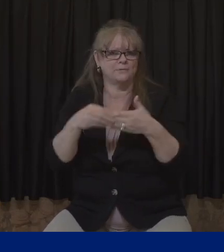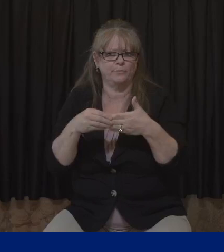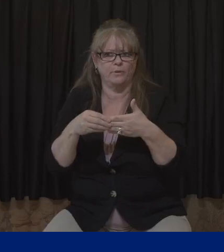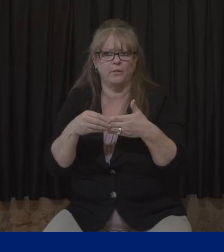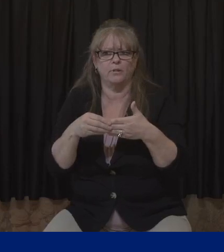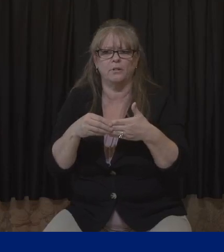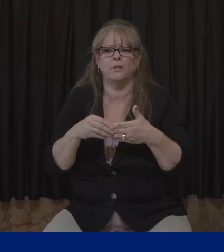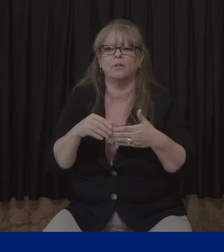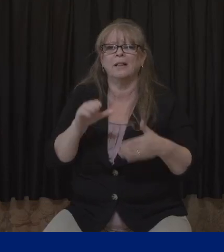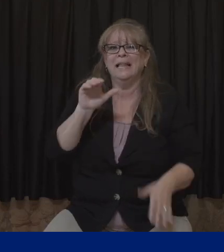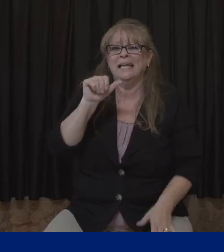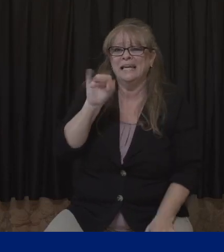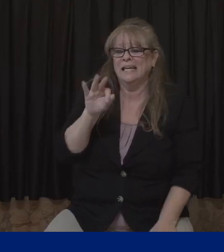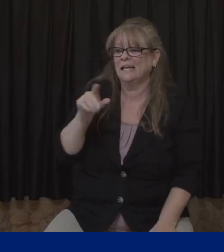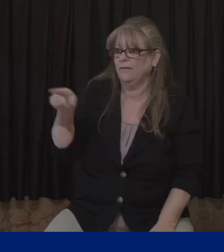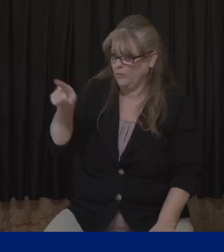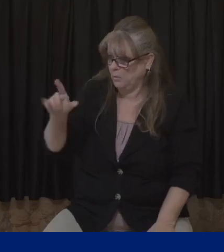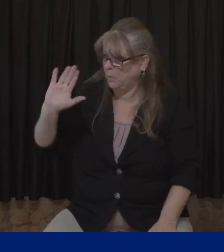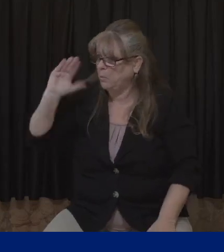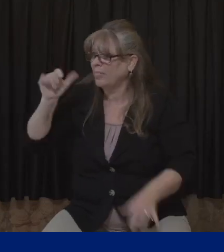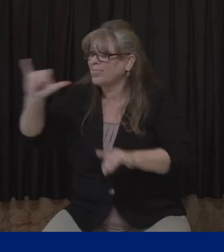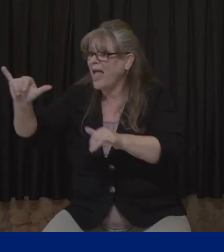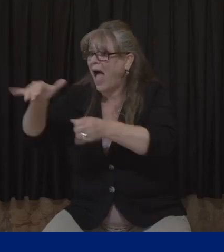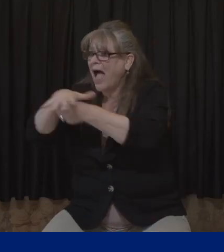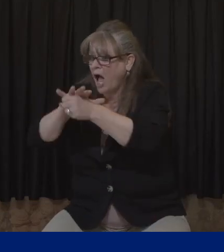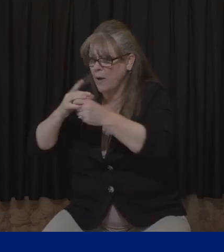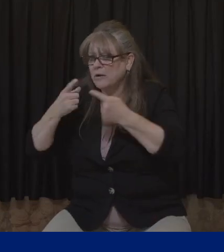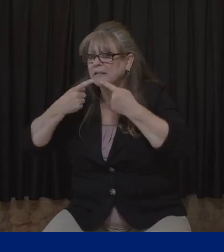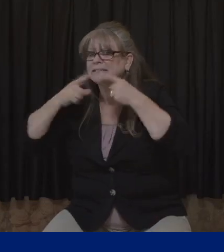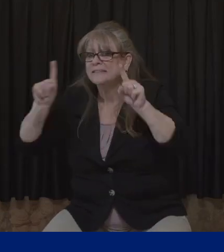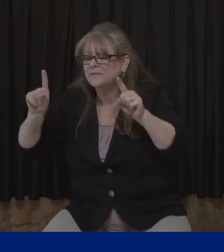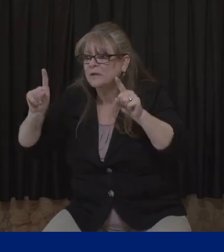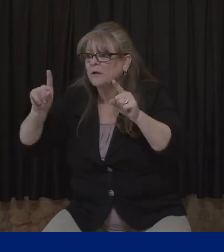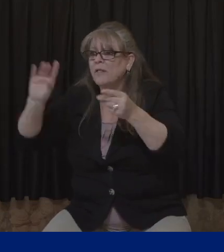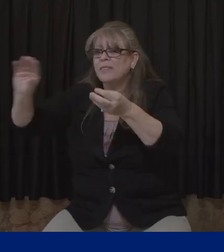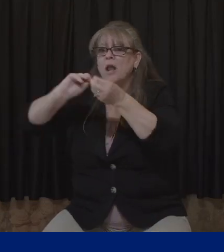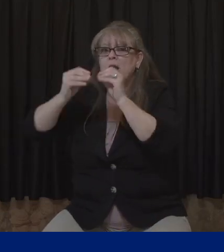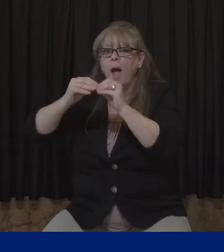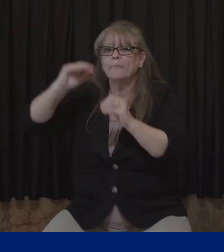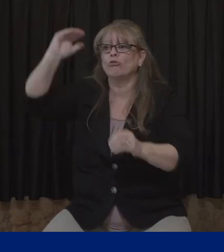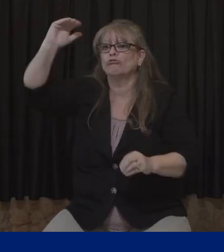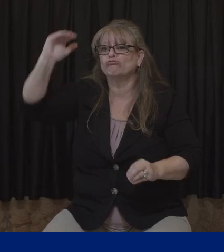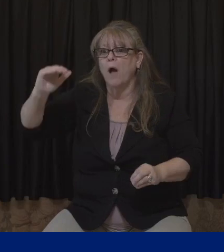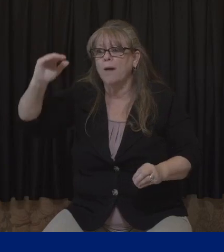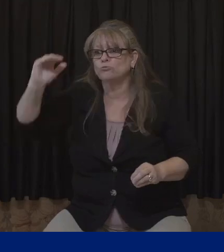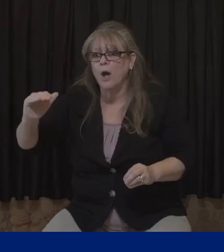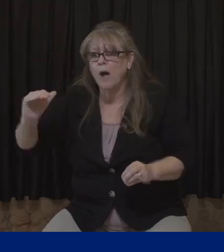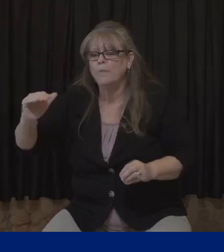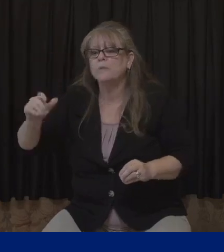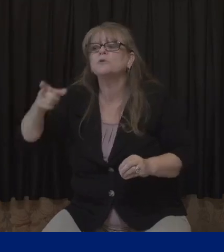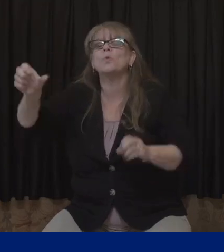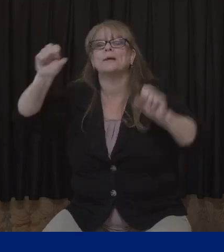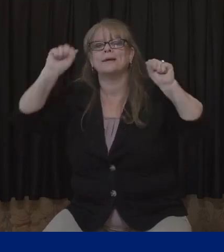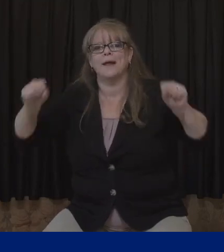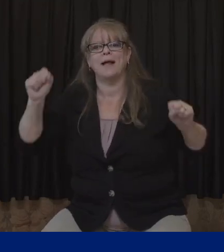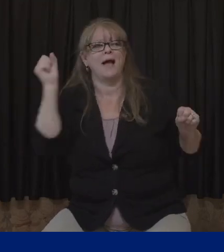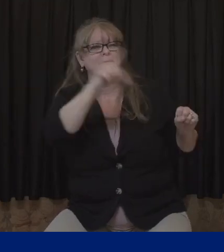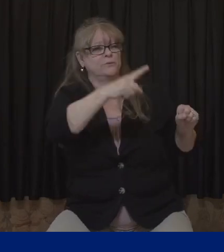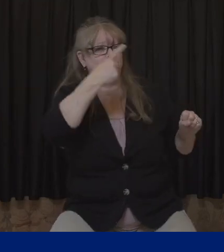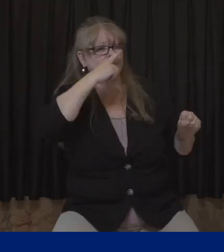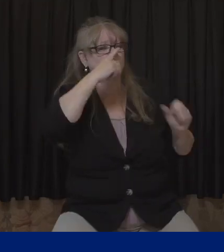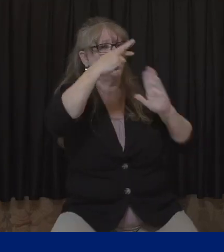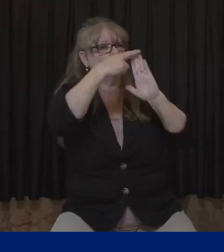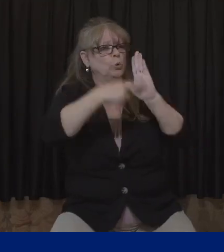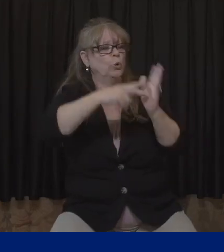public health and safety measures, can go further in loosening restrictions in the rest of the state. We know that many counties, are